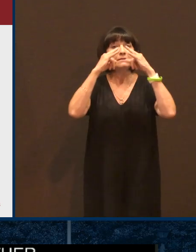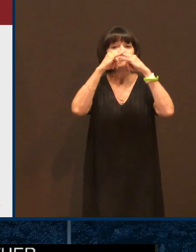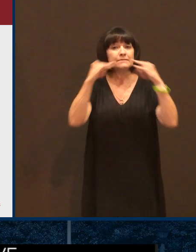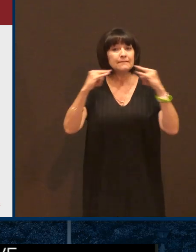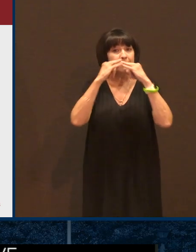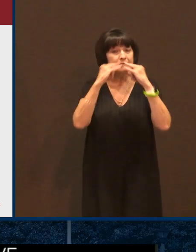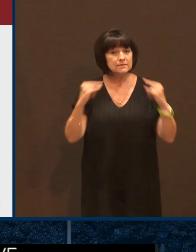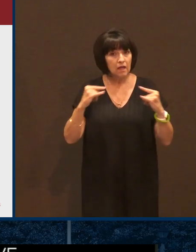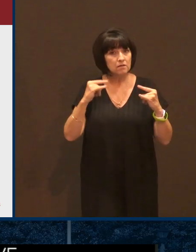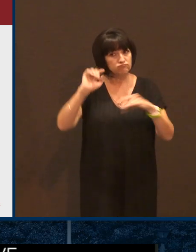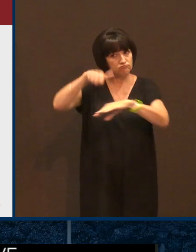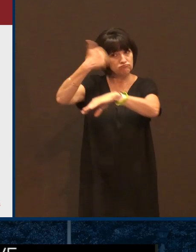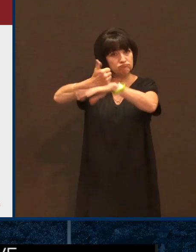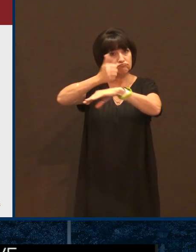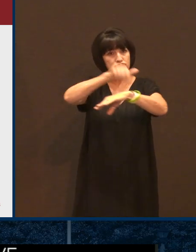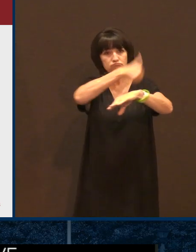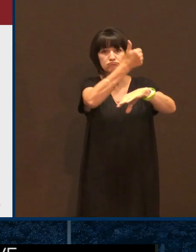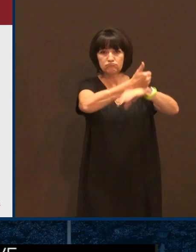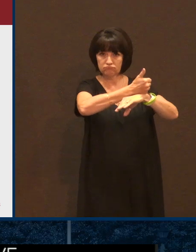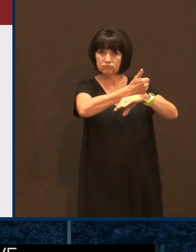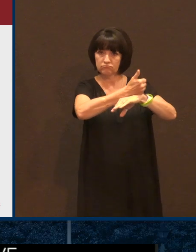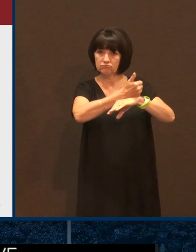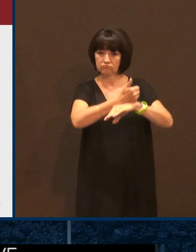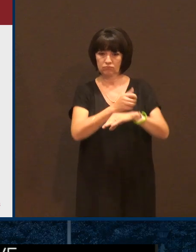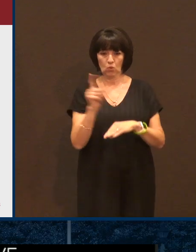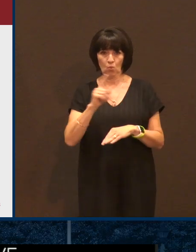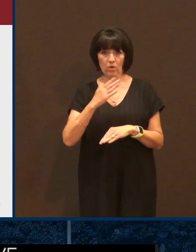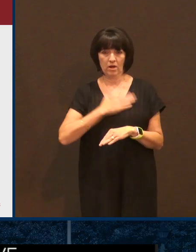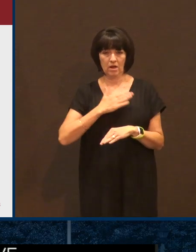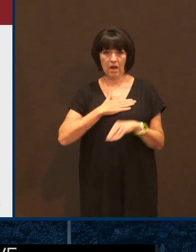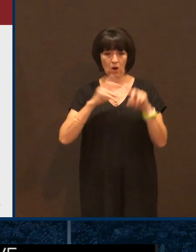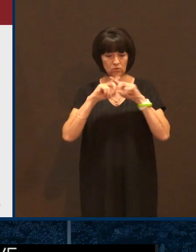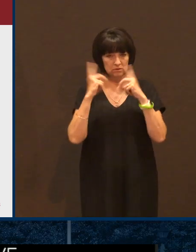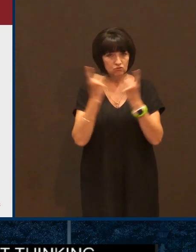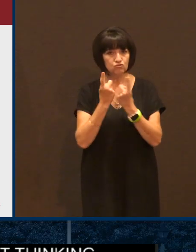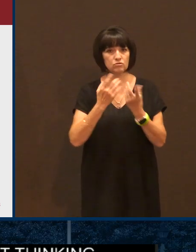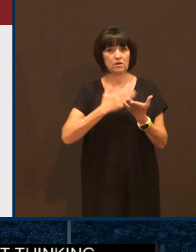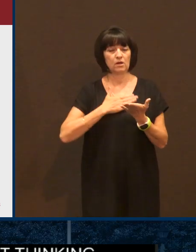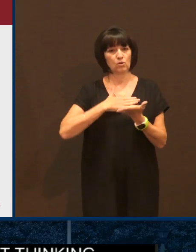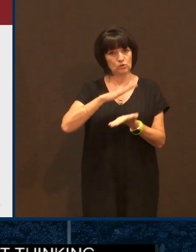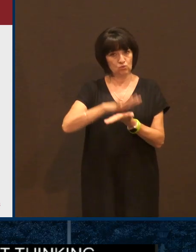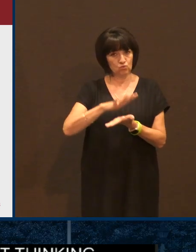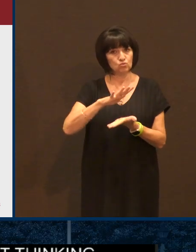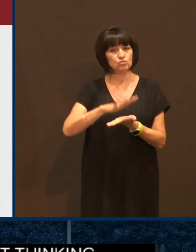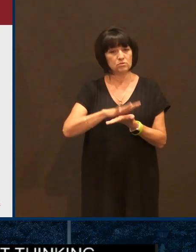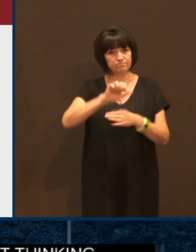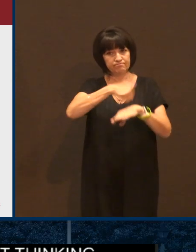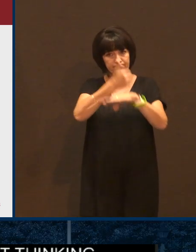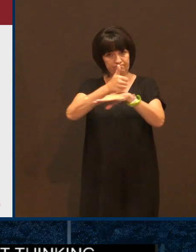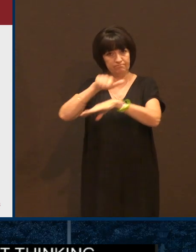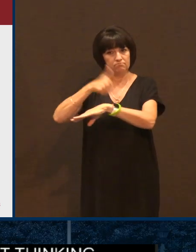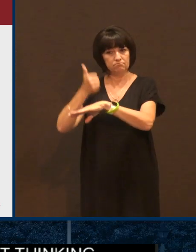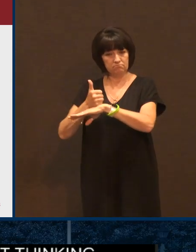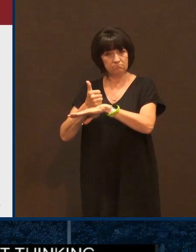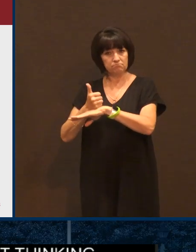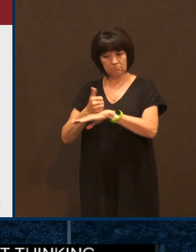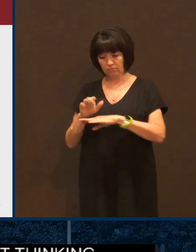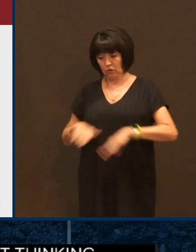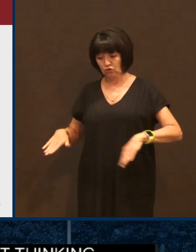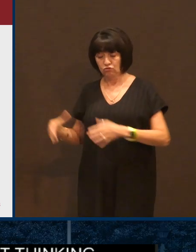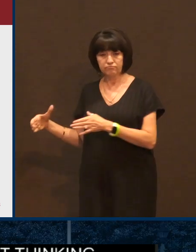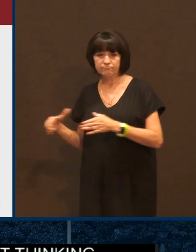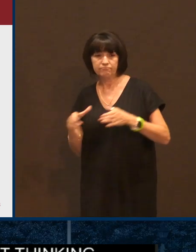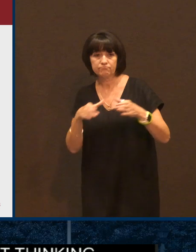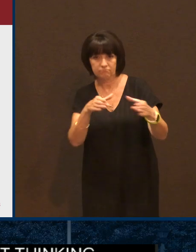be available to our districts and our schools to get children outside as much as